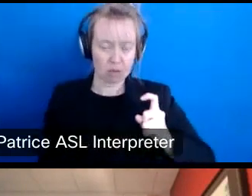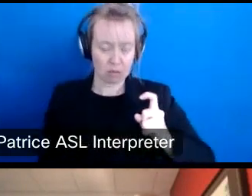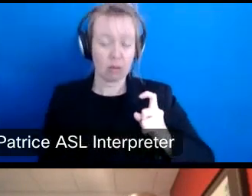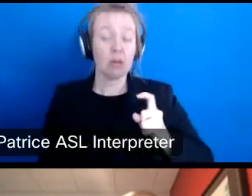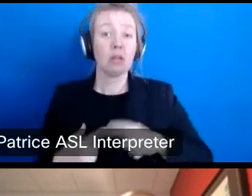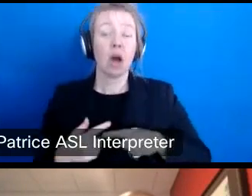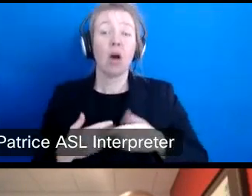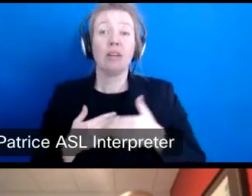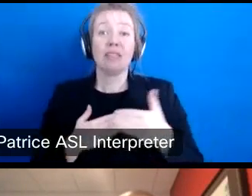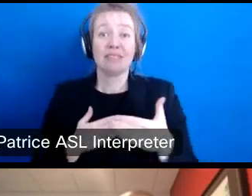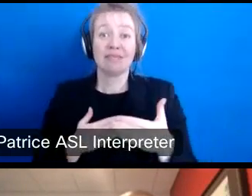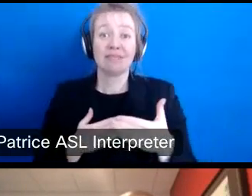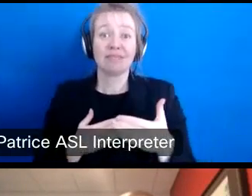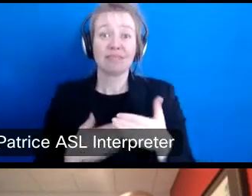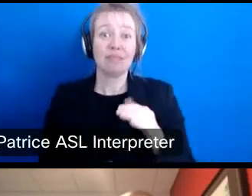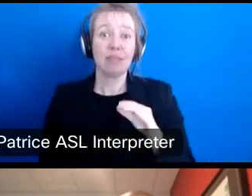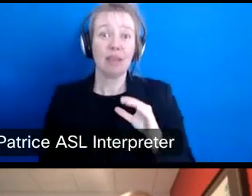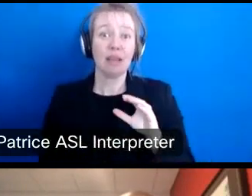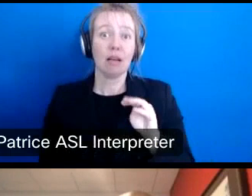to Commissioner